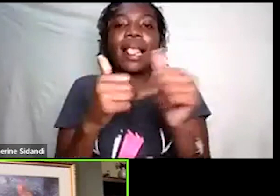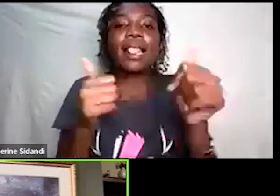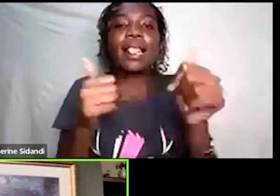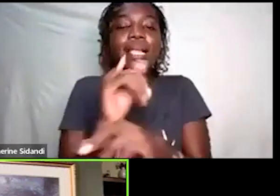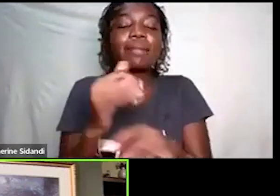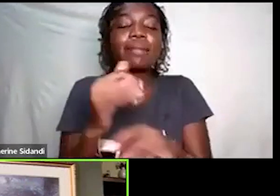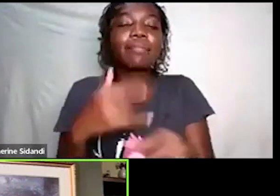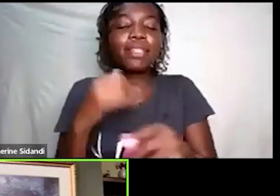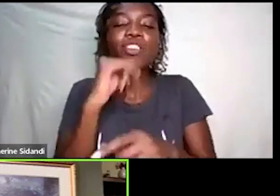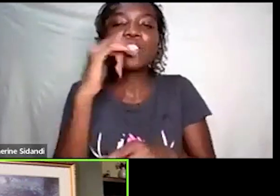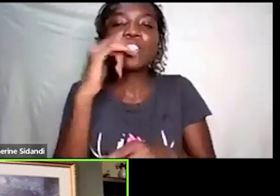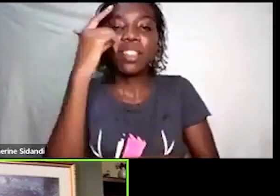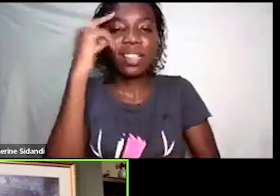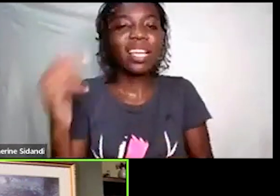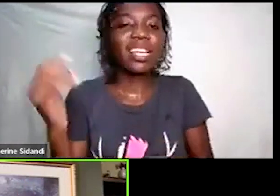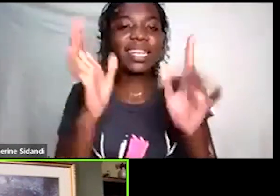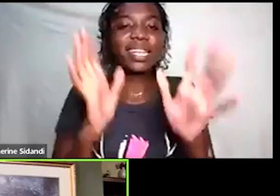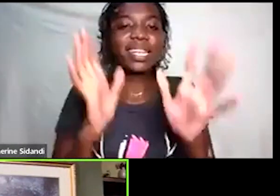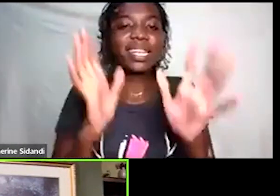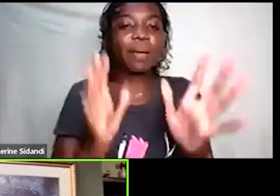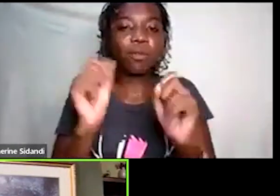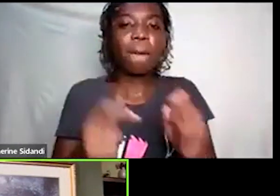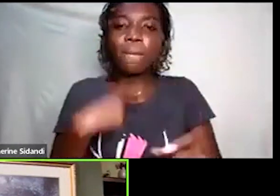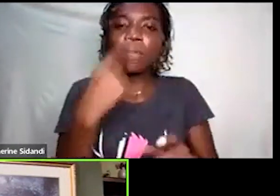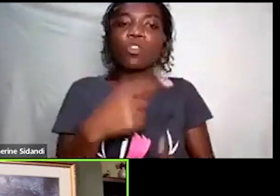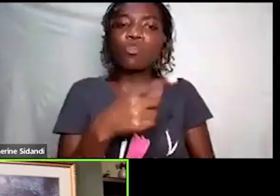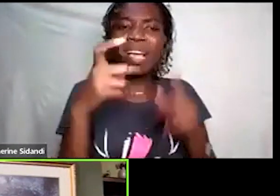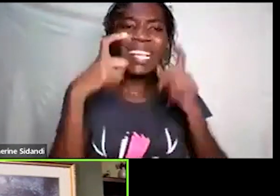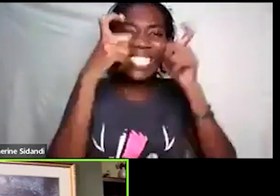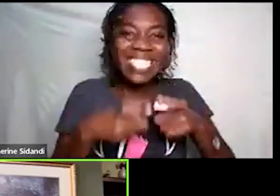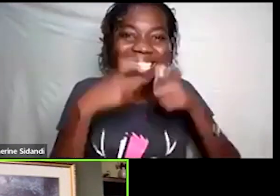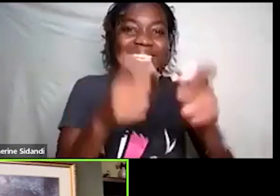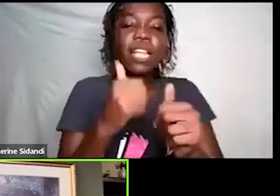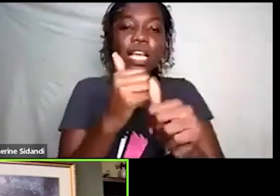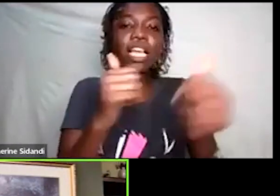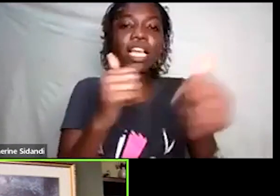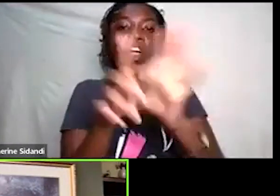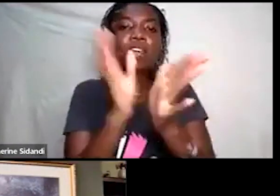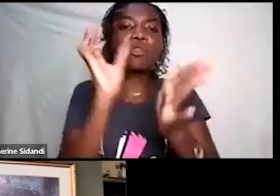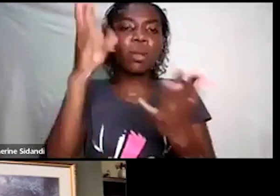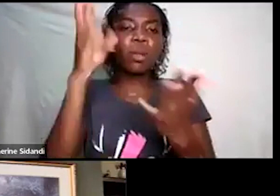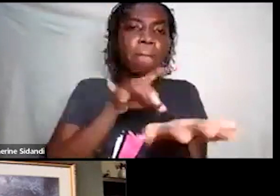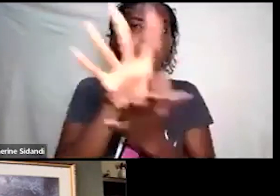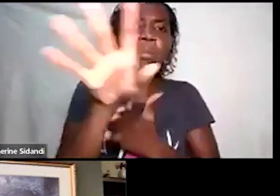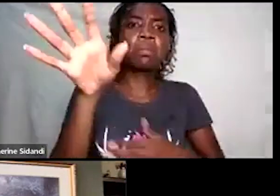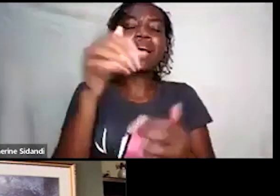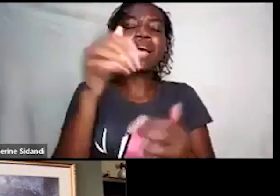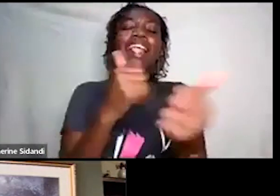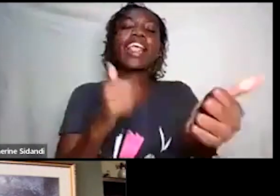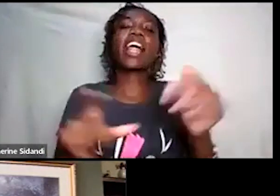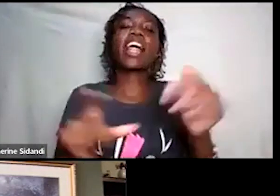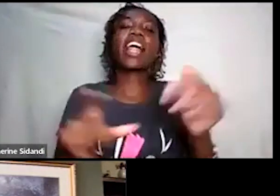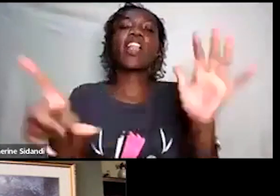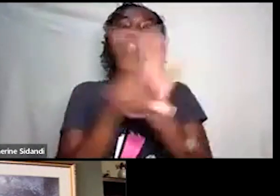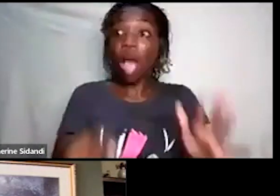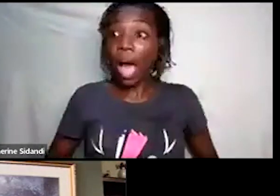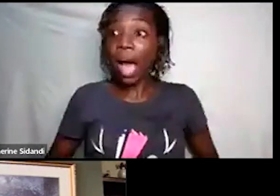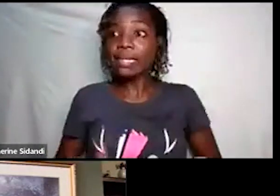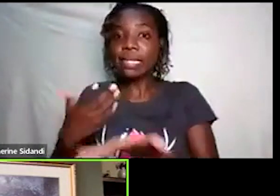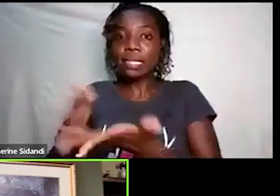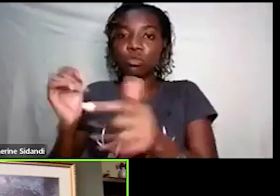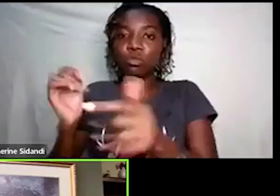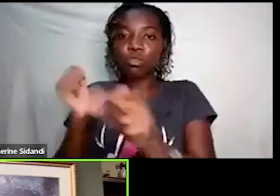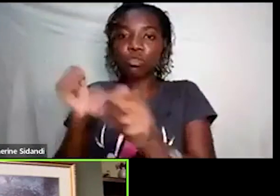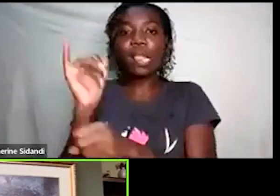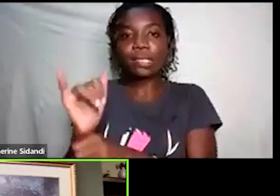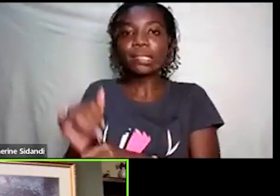you have sinned against the law and this, and you shall be fired or anything. No, it's just some of them actually do that. Well, they have